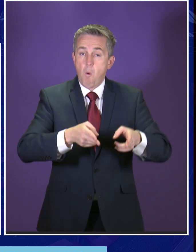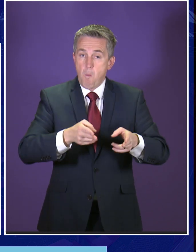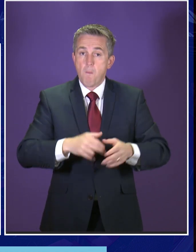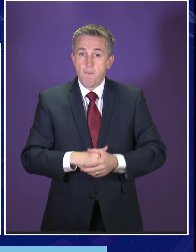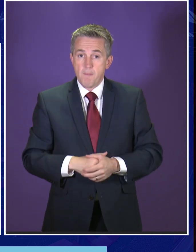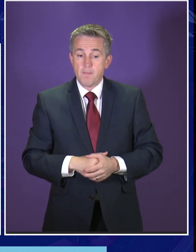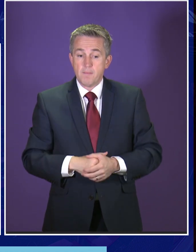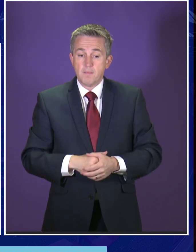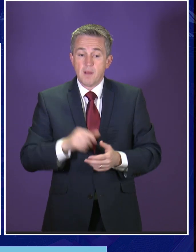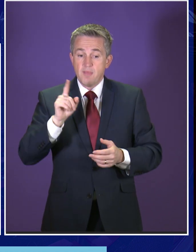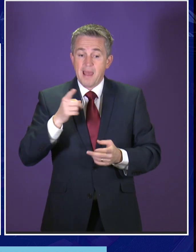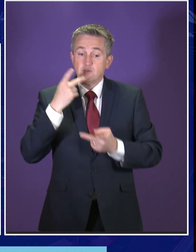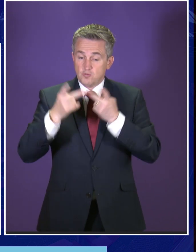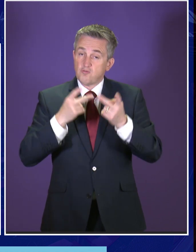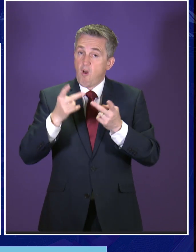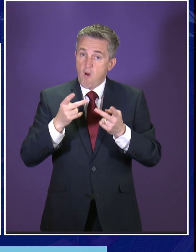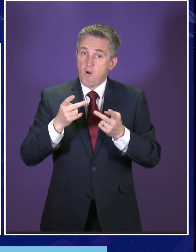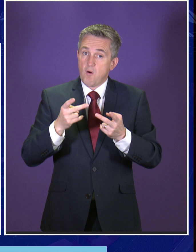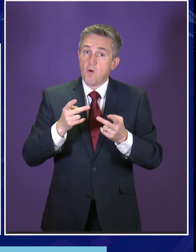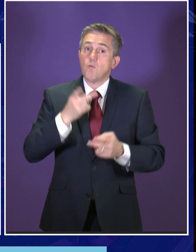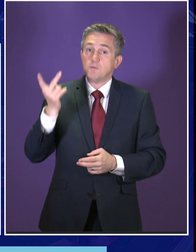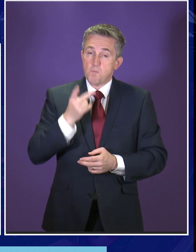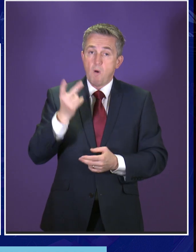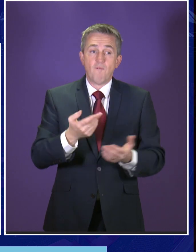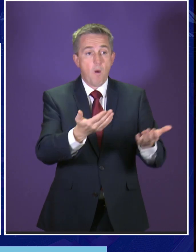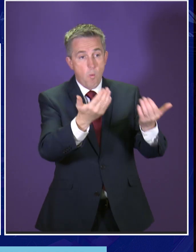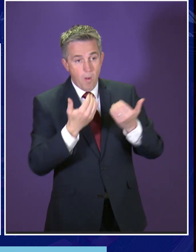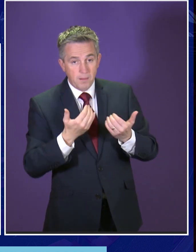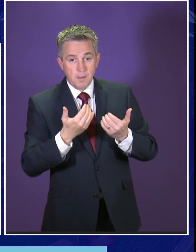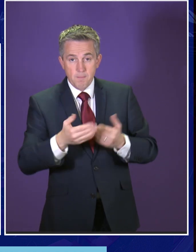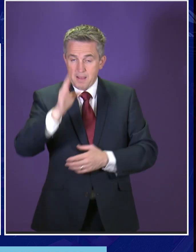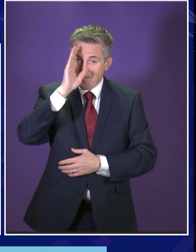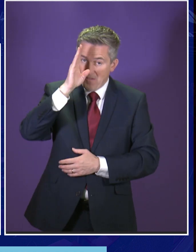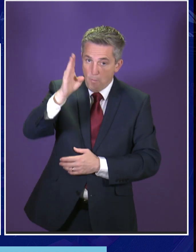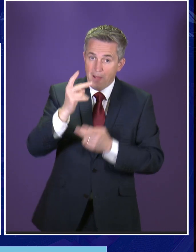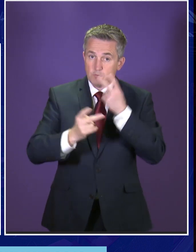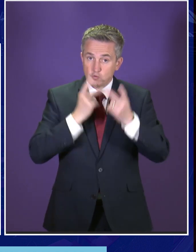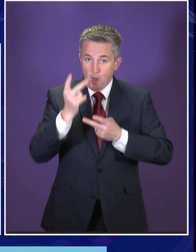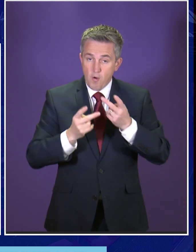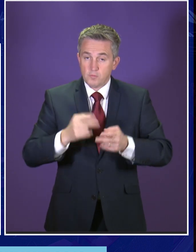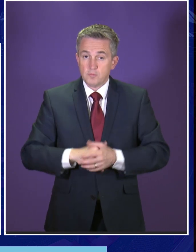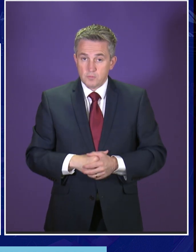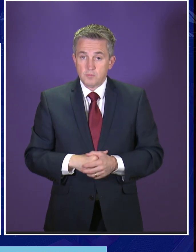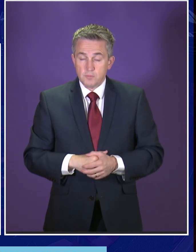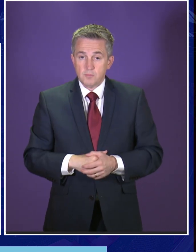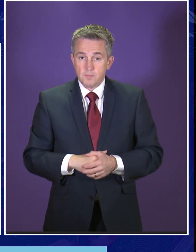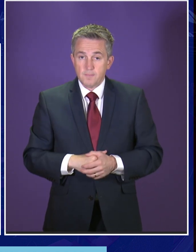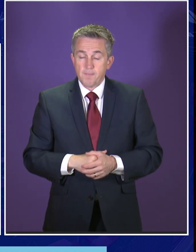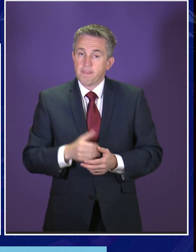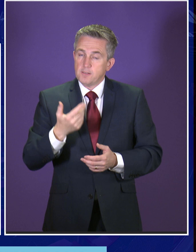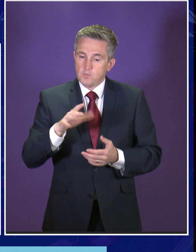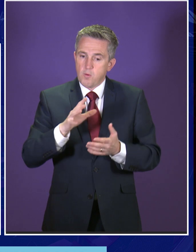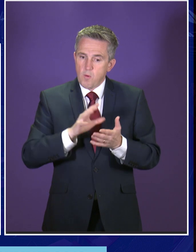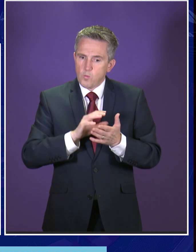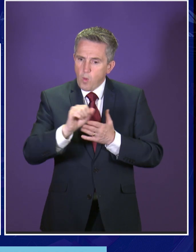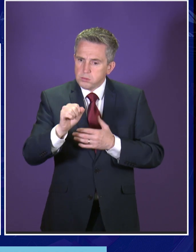That song was Garrid in an Army, both a welcome and a farewell song. For me, this illustrates the continuum of